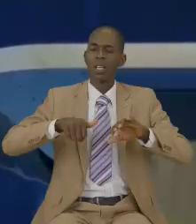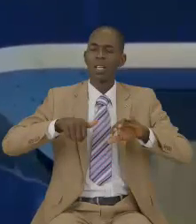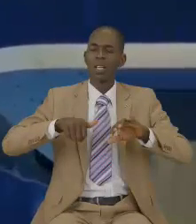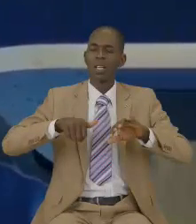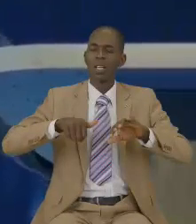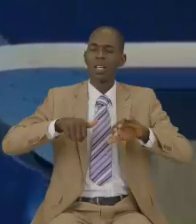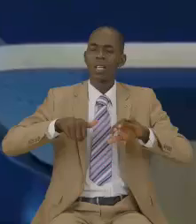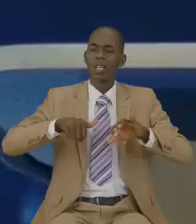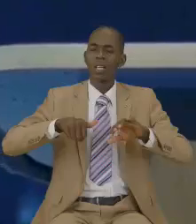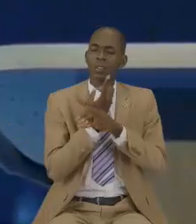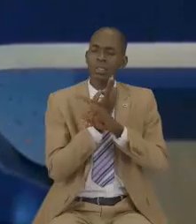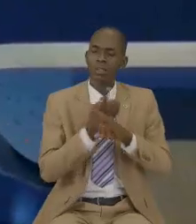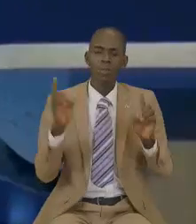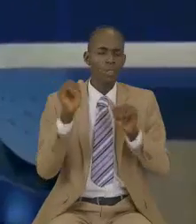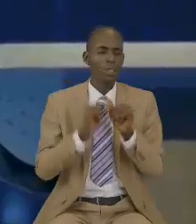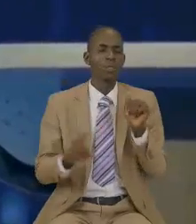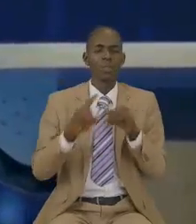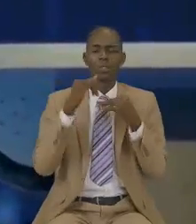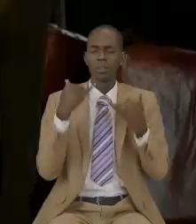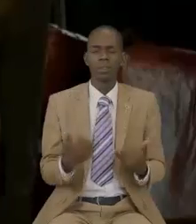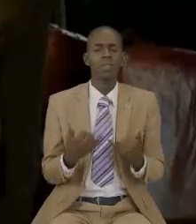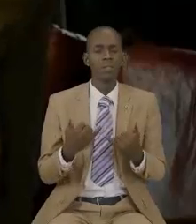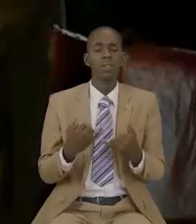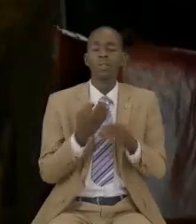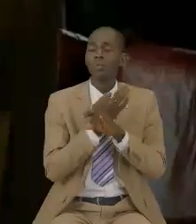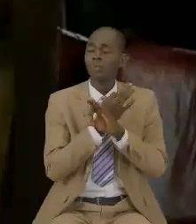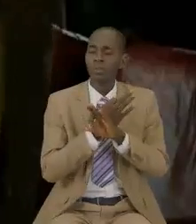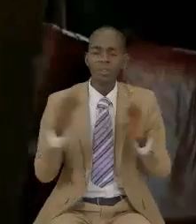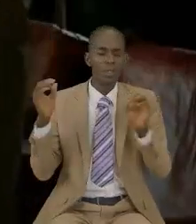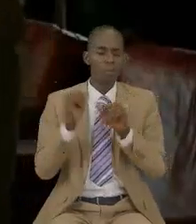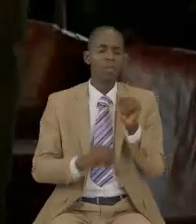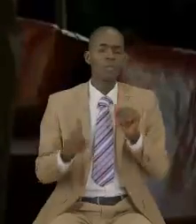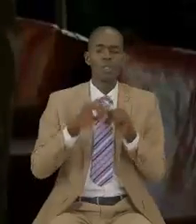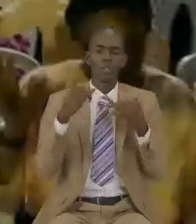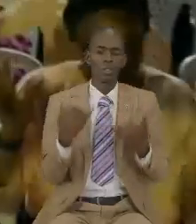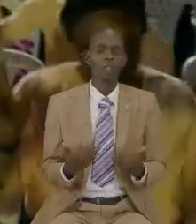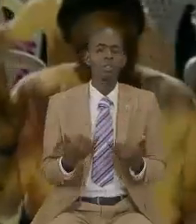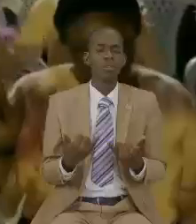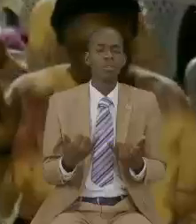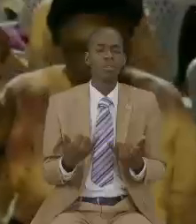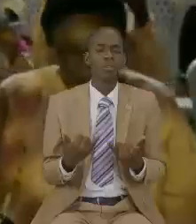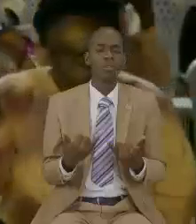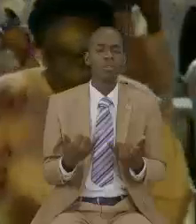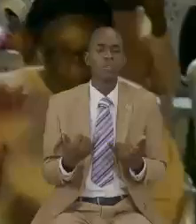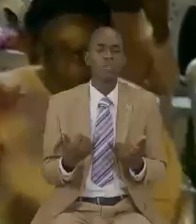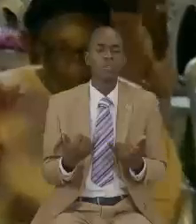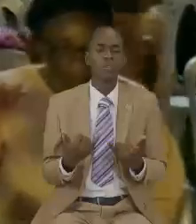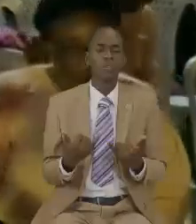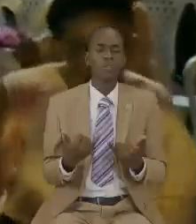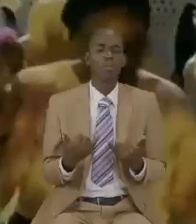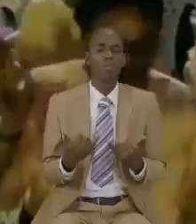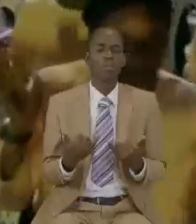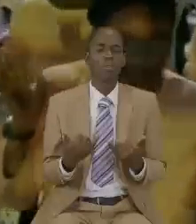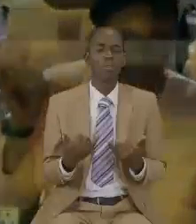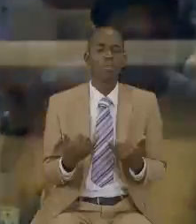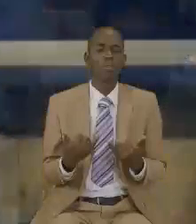everywhere. Deliverance everywhere. Freedom everywhere. Right, left,